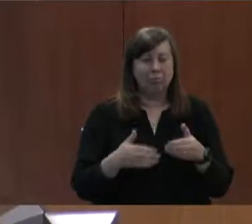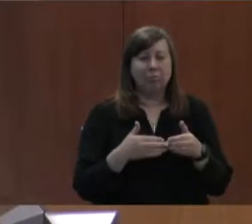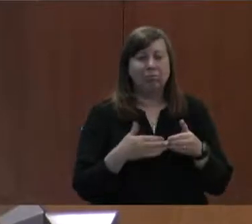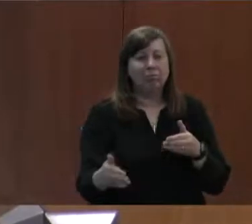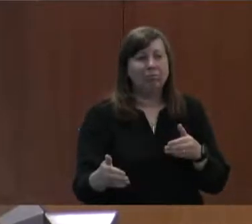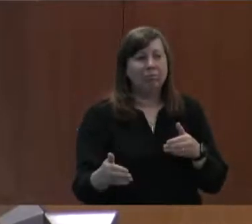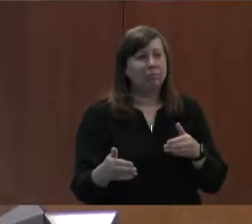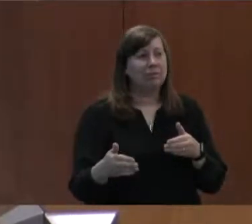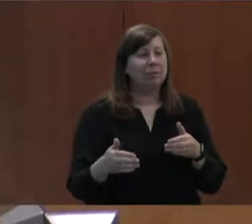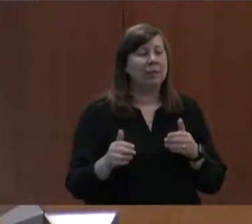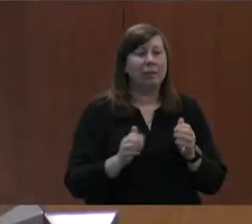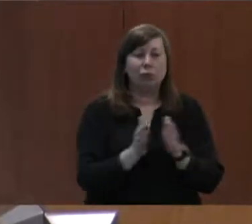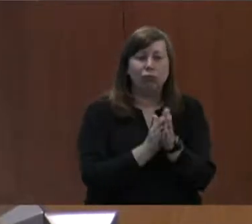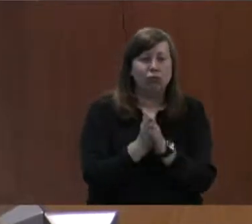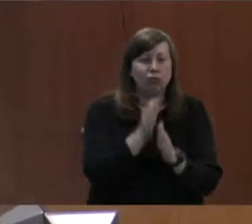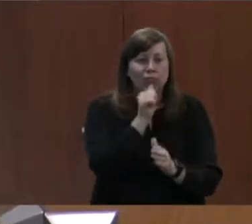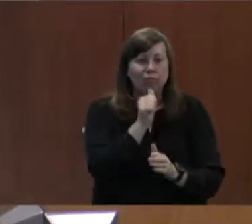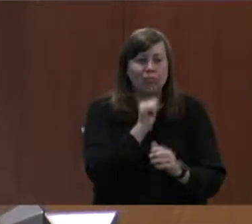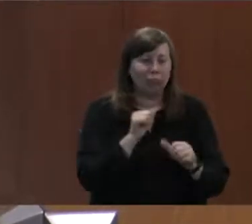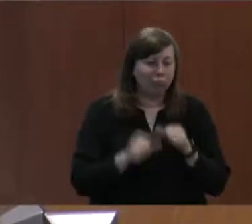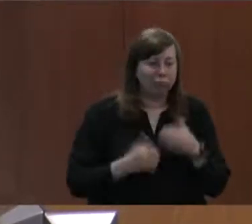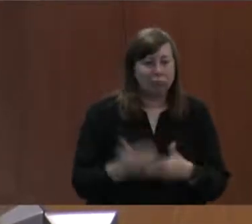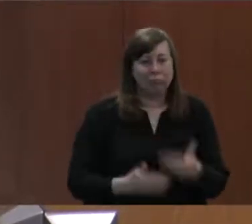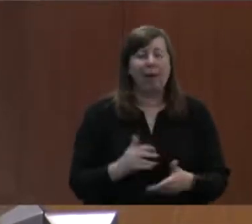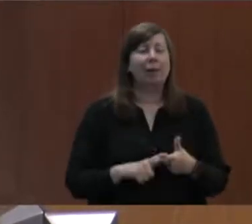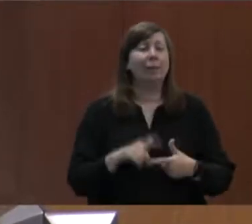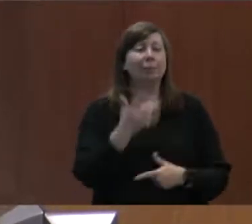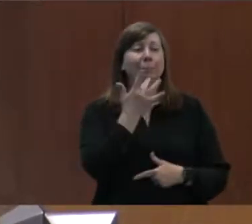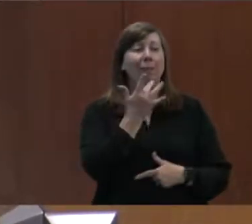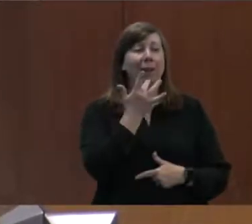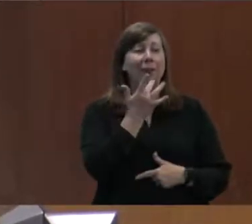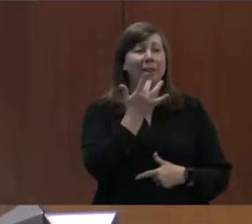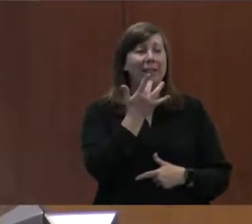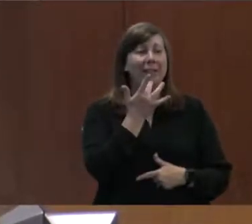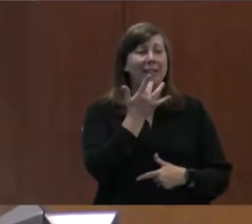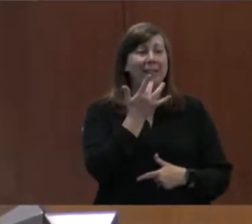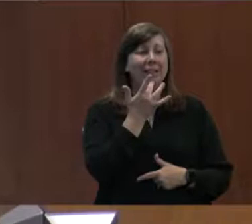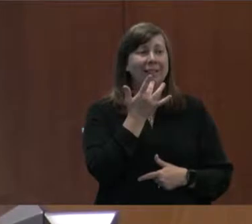is merely tenacity. And my favorite,